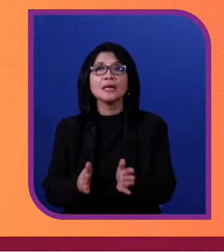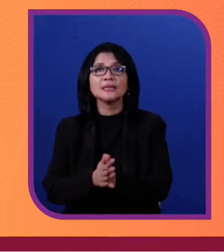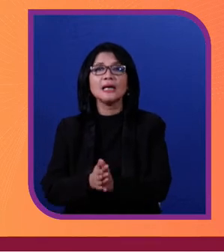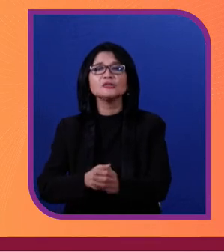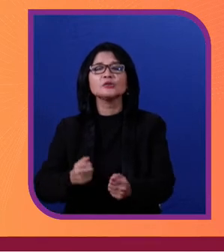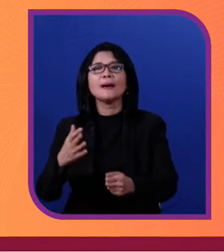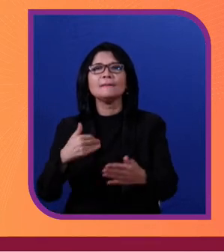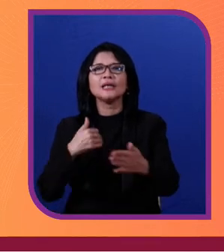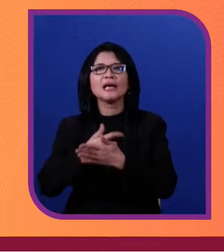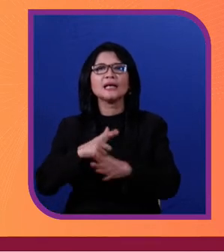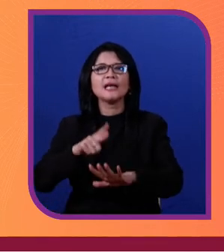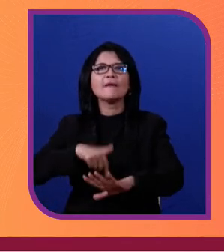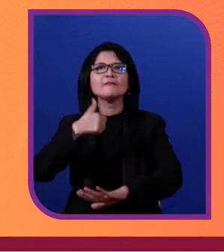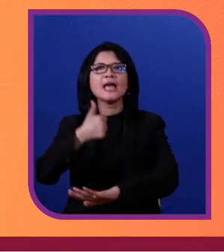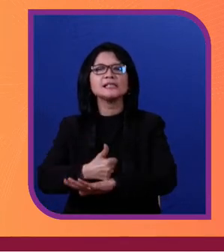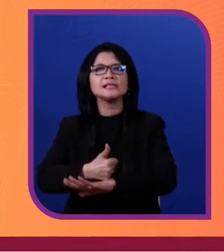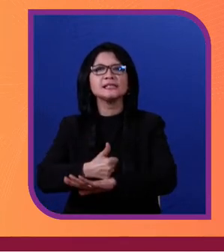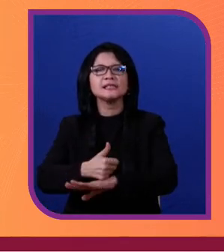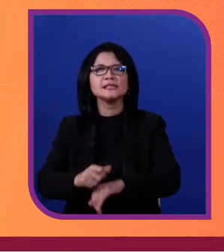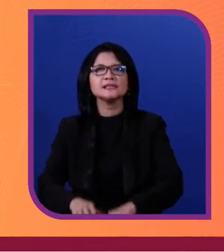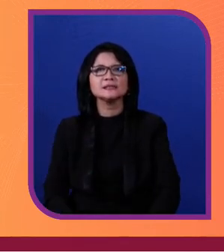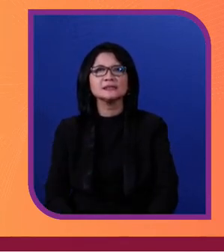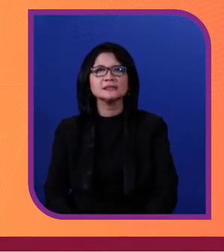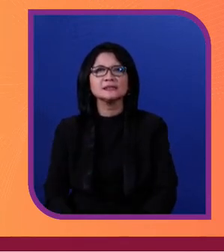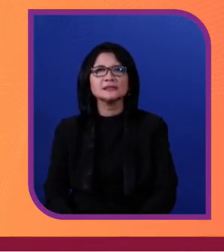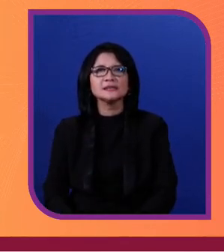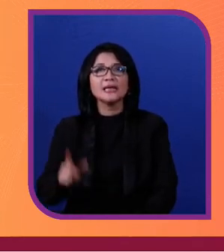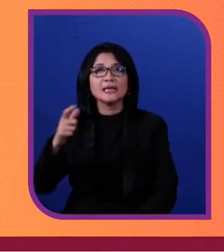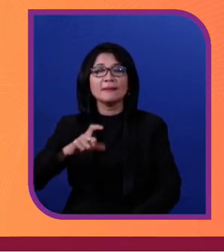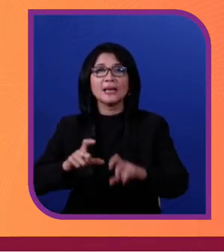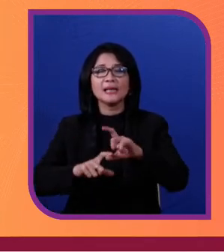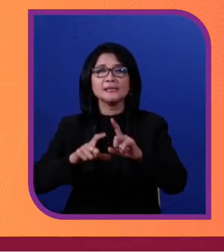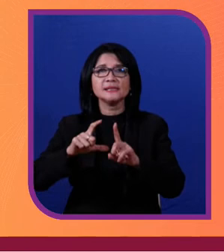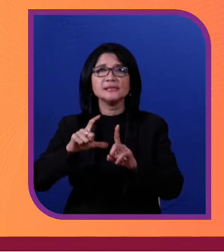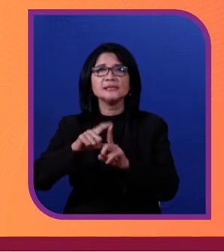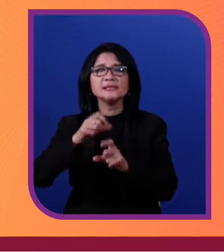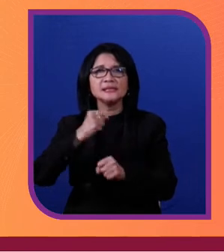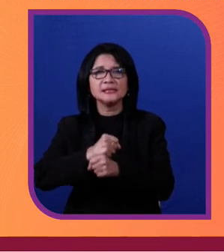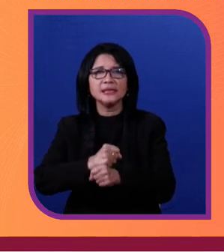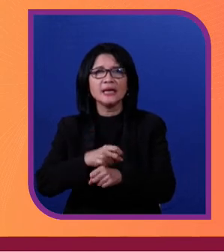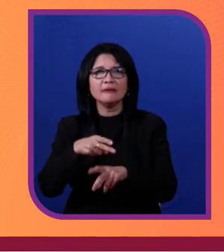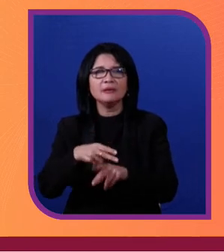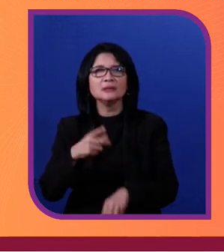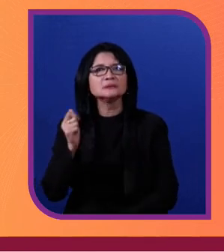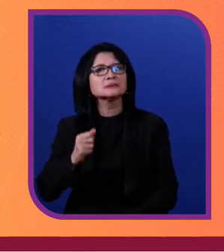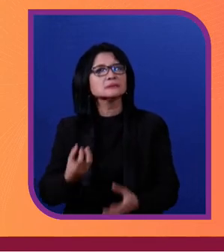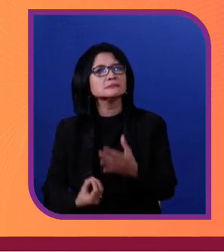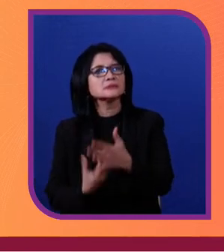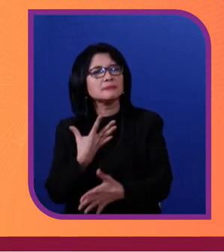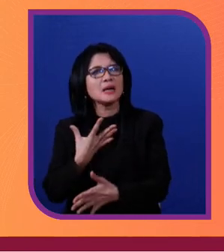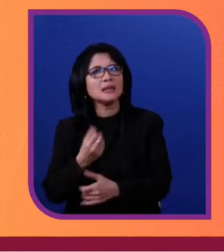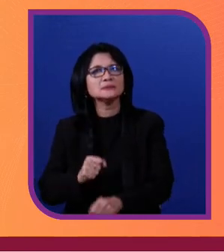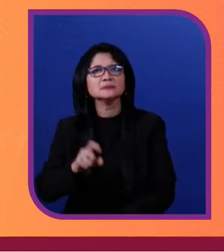We also increases the block style highlights twice The